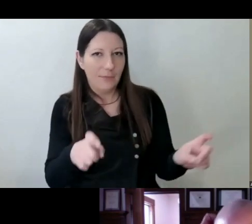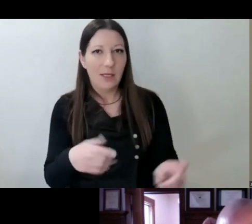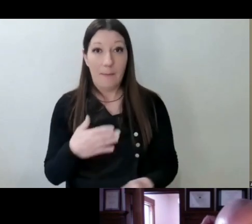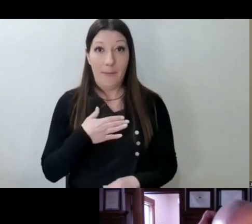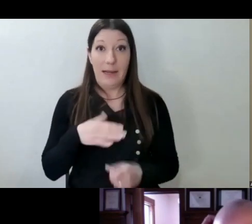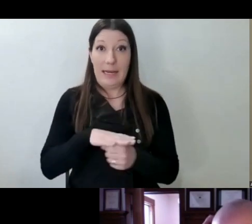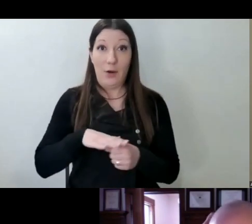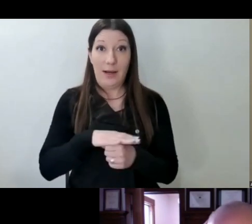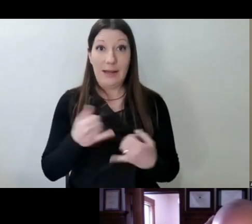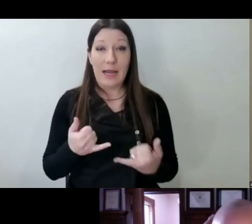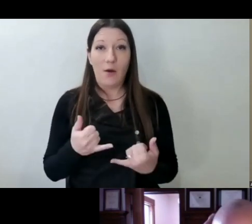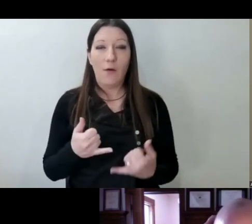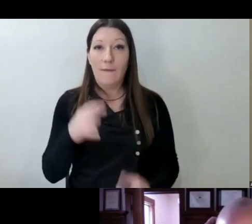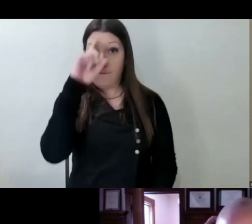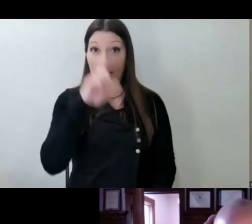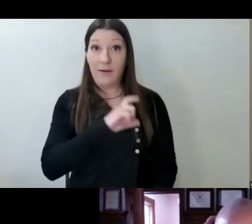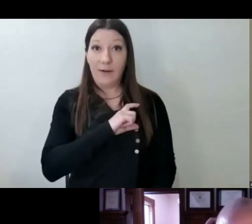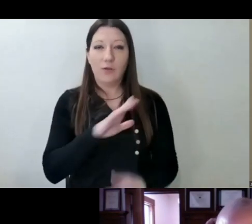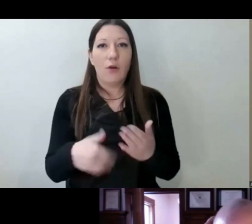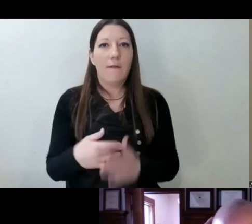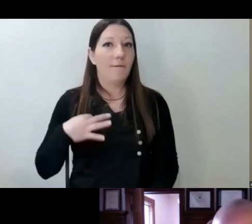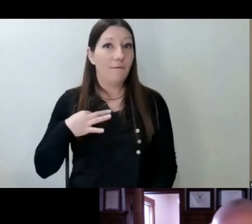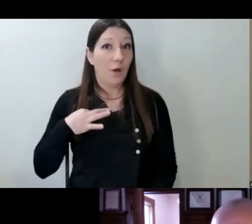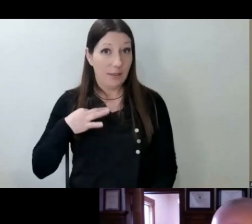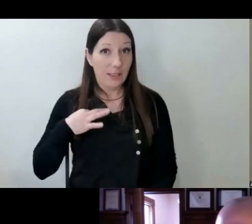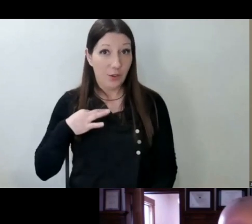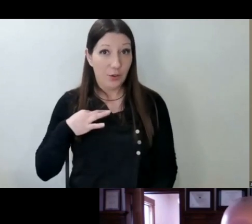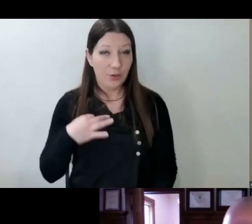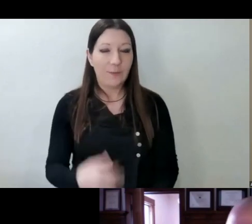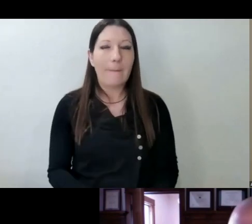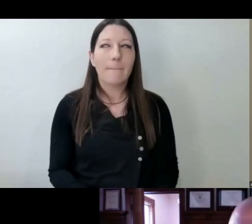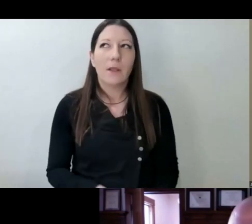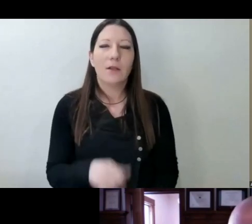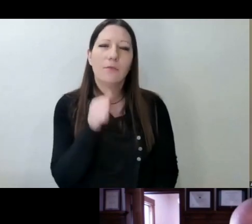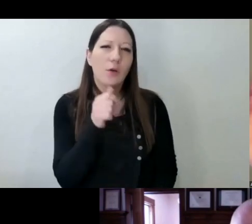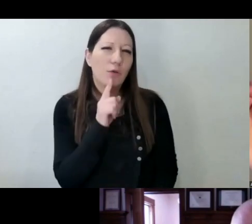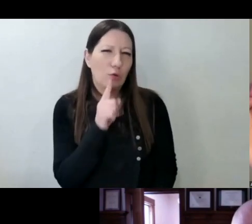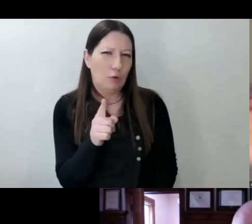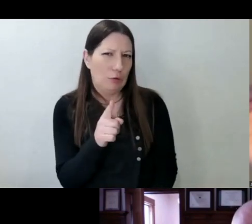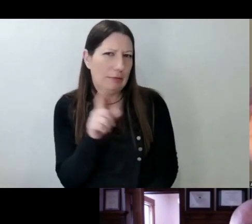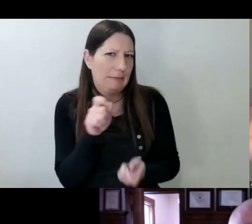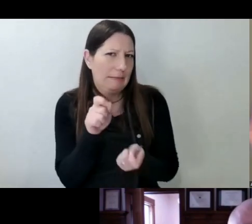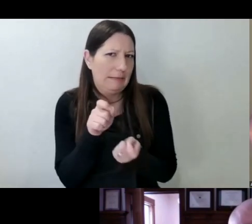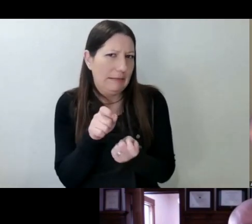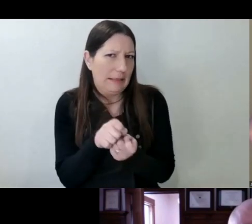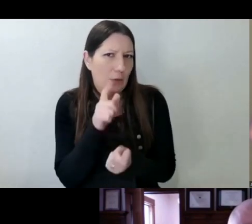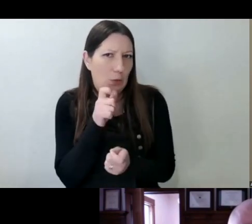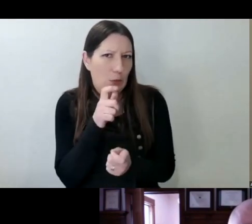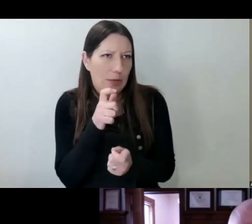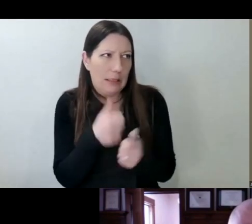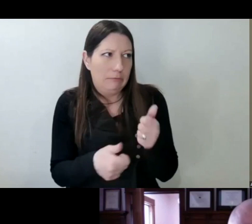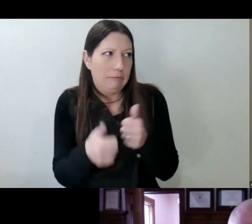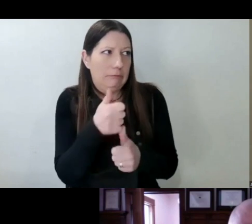like volunteer firefighter based. And then I'm not sure exactly who runs like the water bomber airplanes